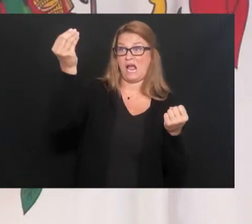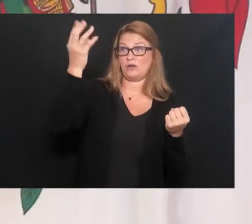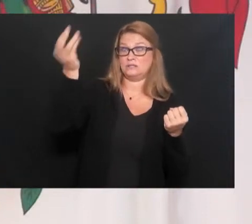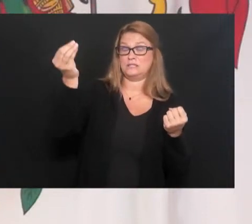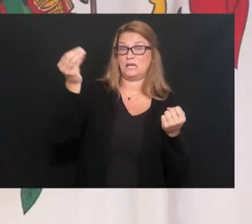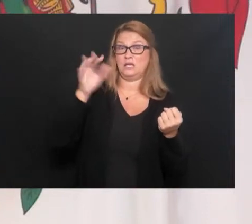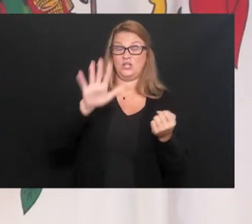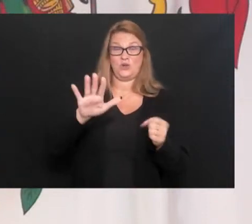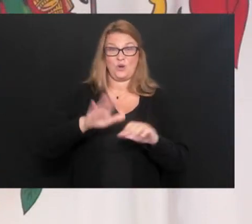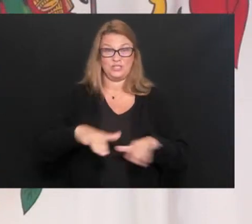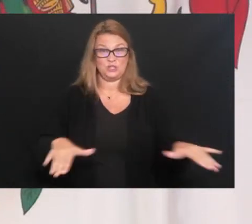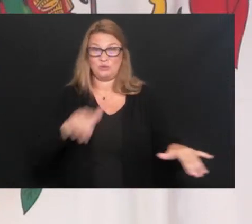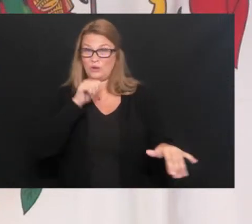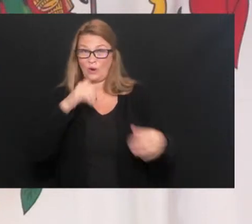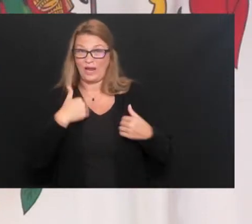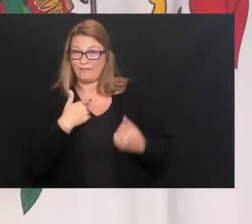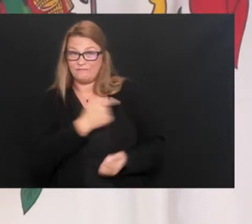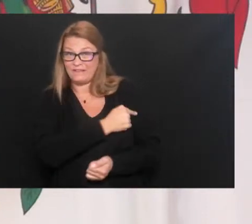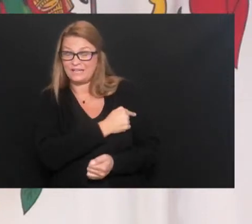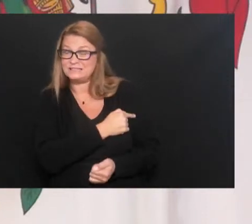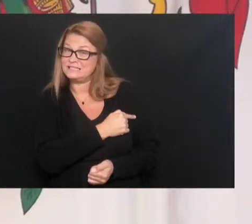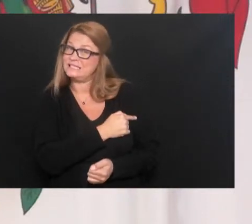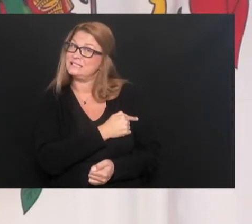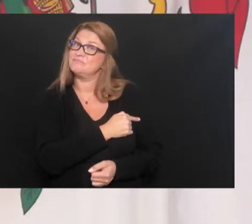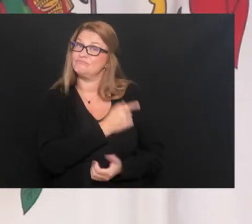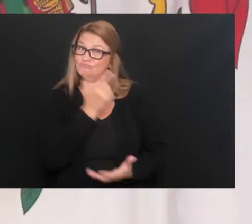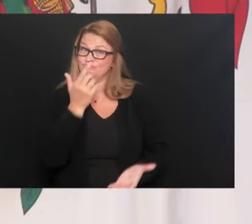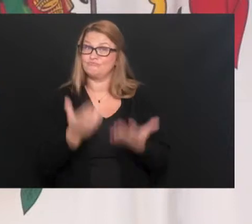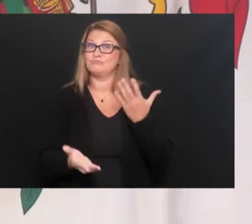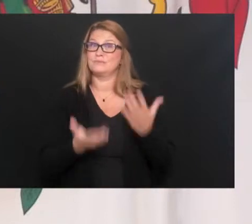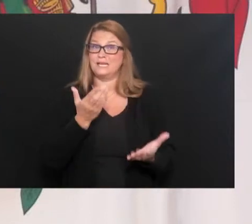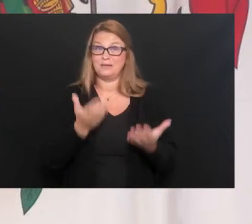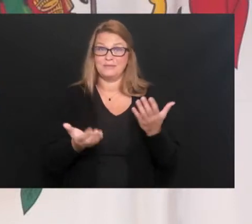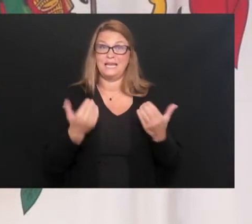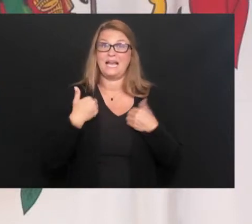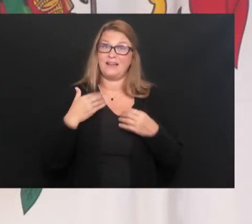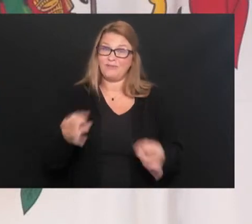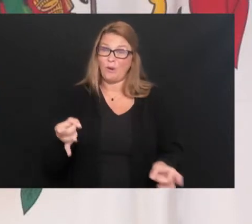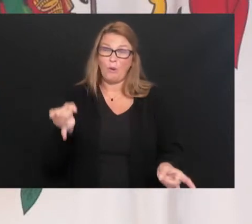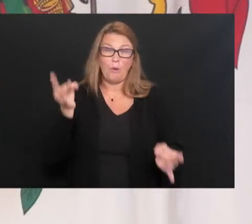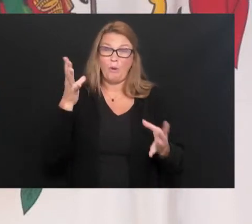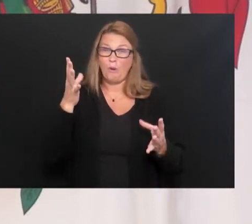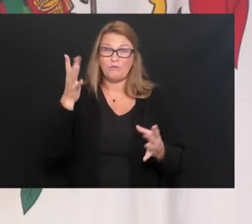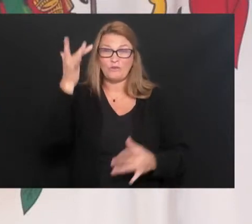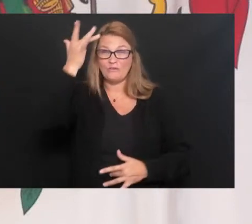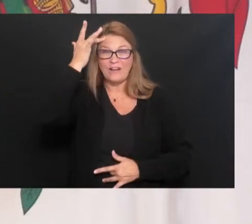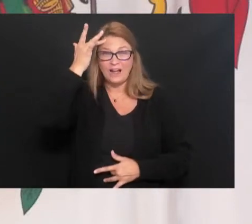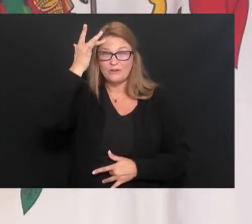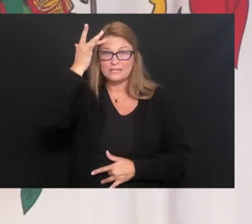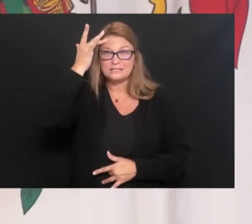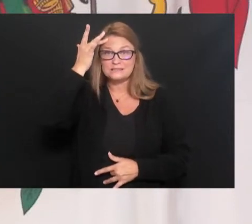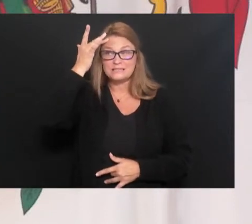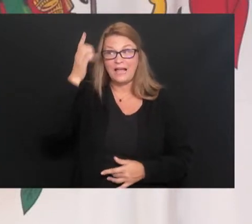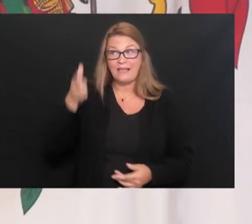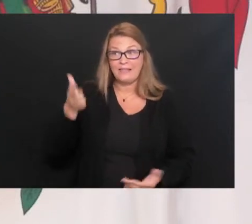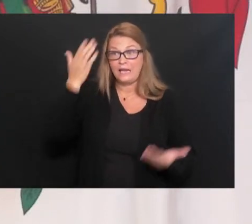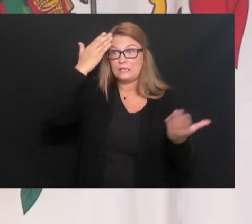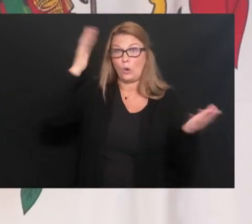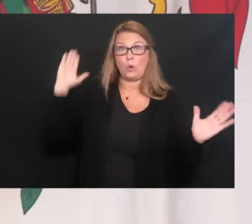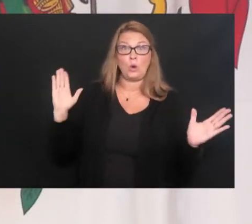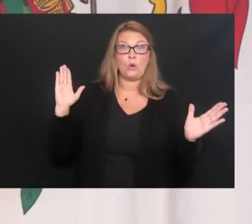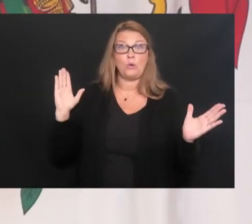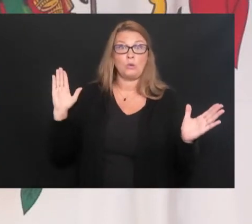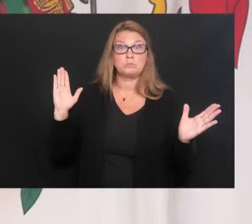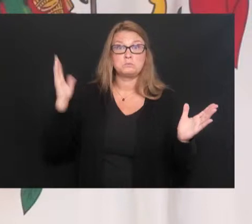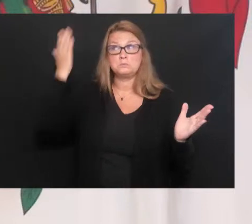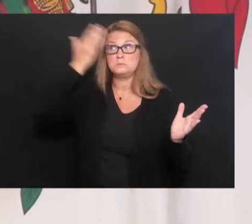a really good chance that they could end up with this terrible virus. May not even know it. They may not even